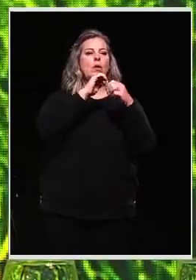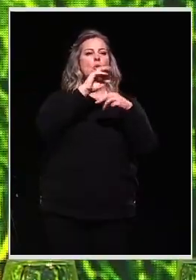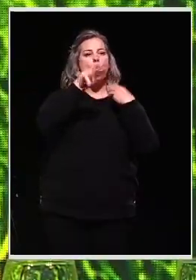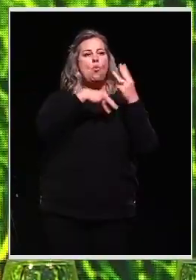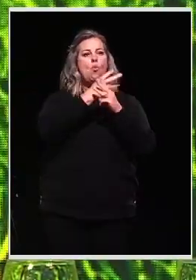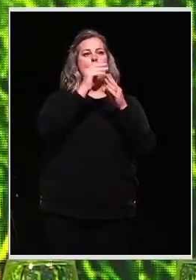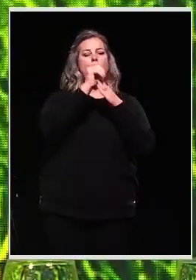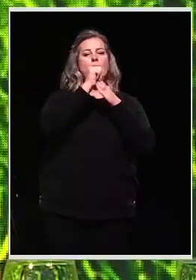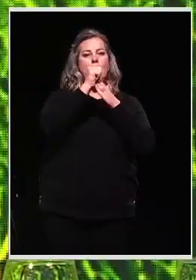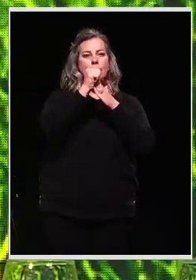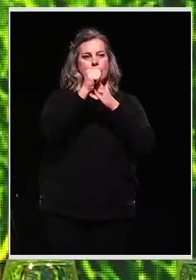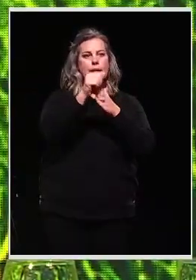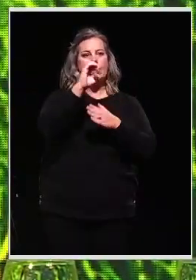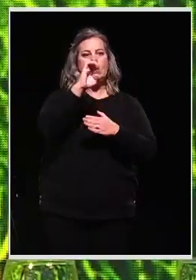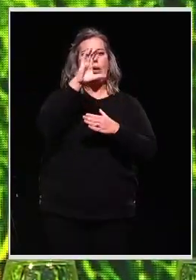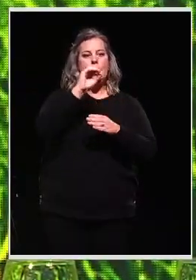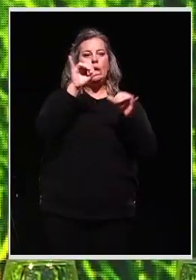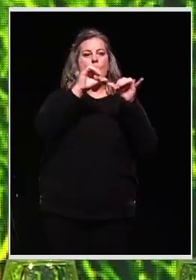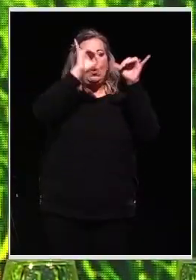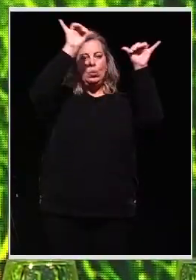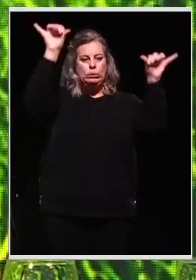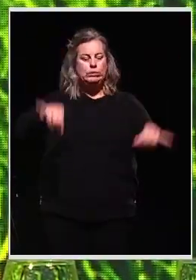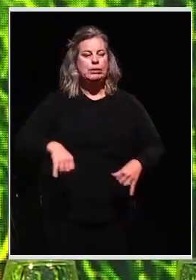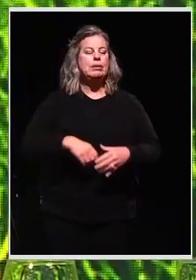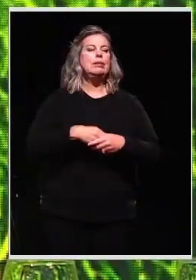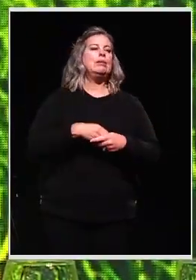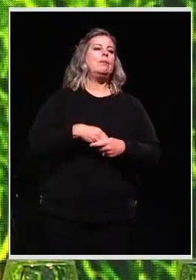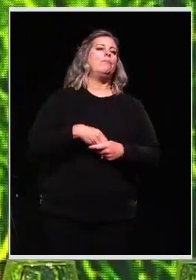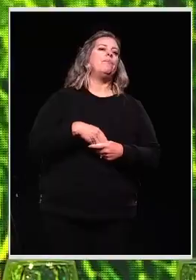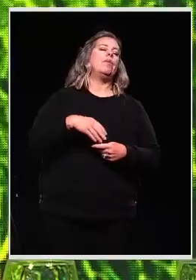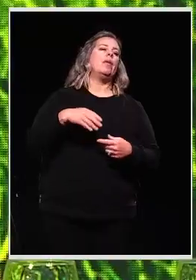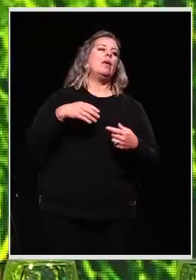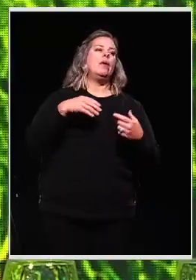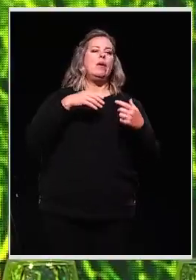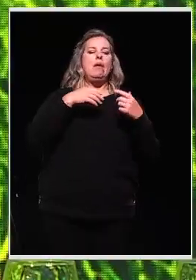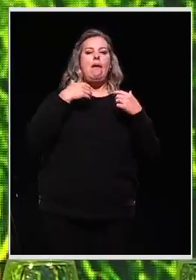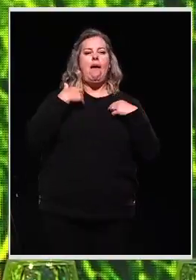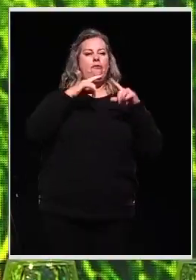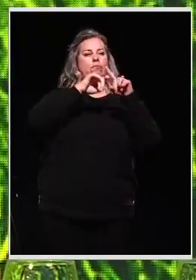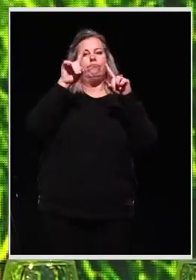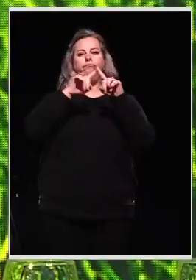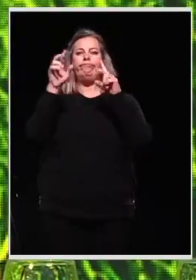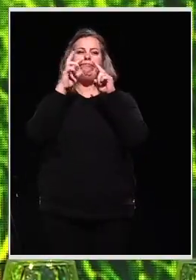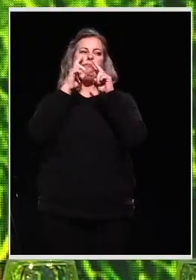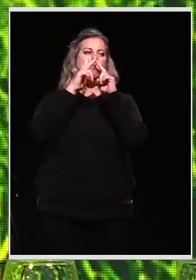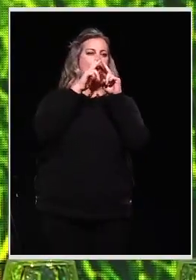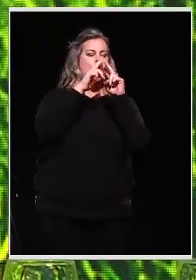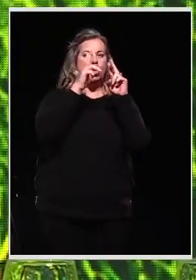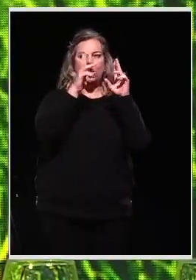innovation ecosystem around this region, partnering with Cayuga Milk Ingredients, Ag and Markets, Environmental Defense